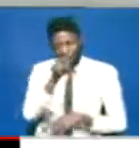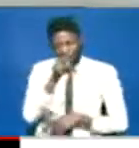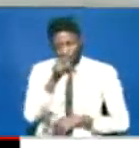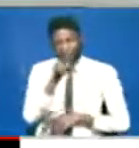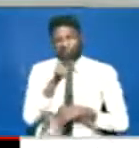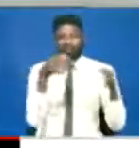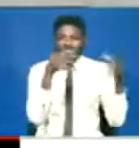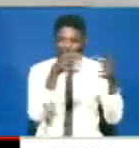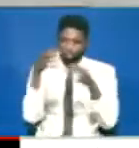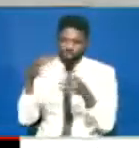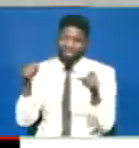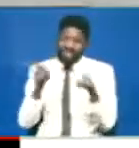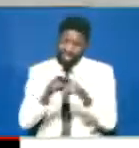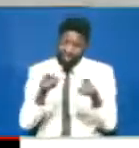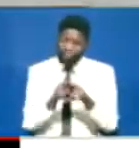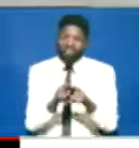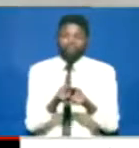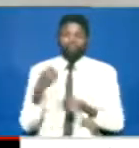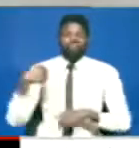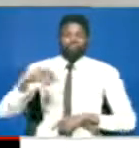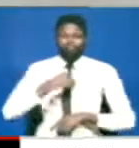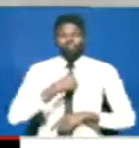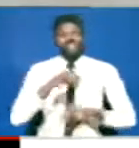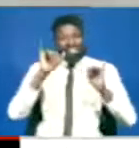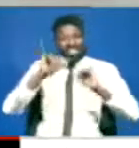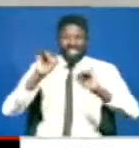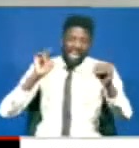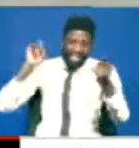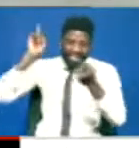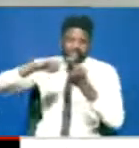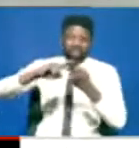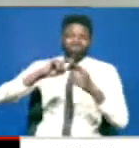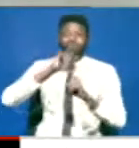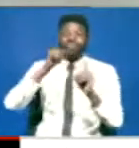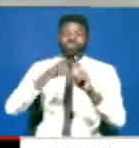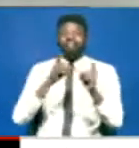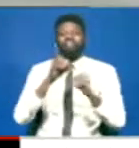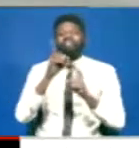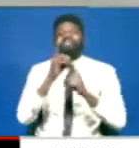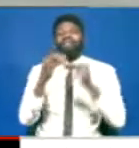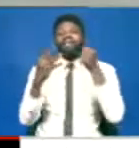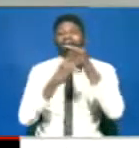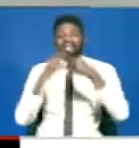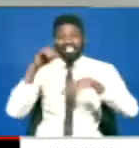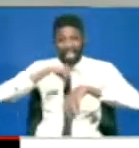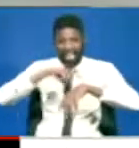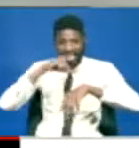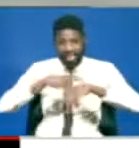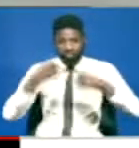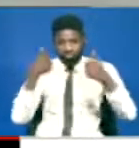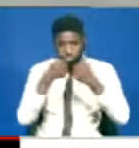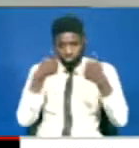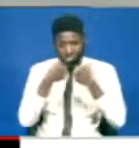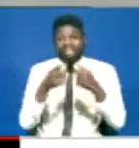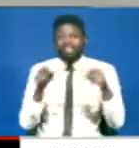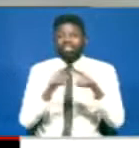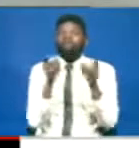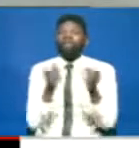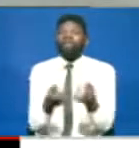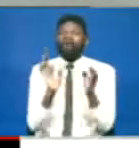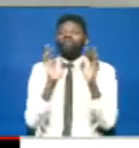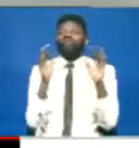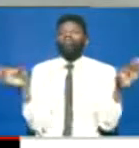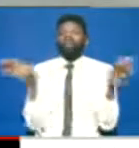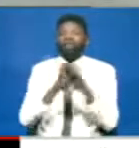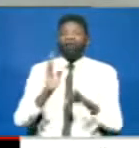in those particular disciplines. And of course, we are here until the 9th, when the games will officially be closed, and we'll